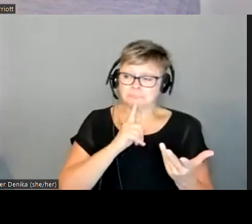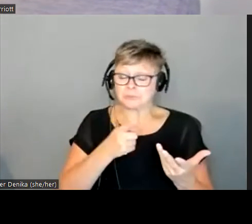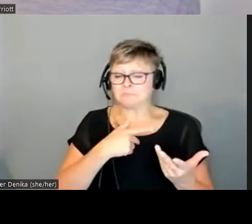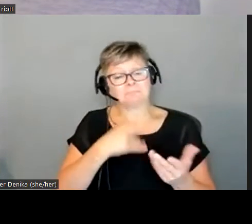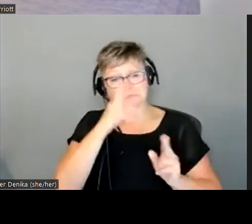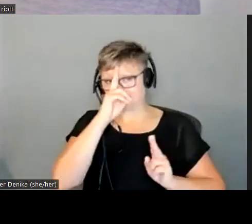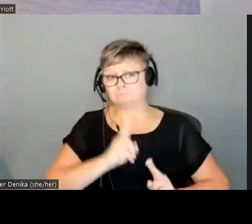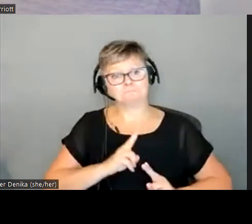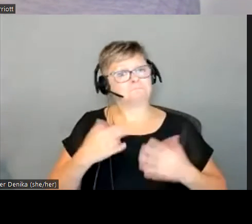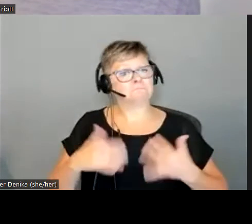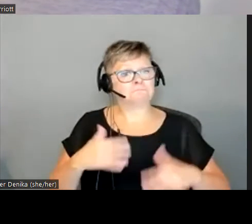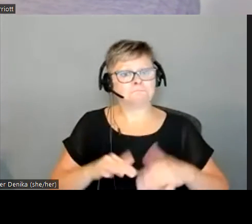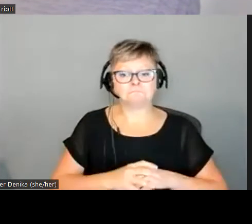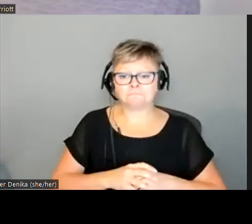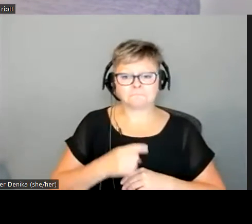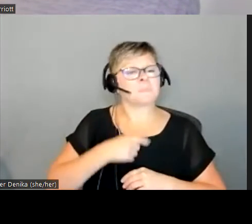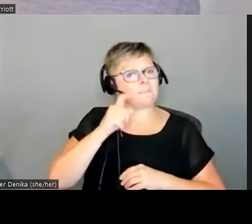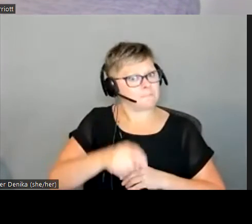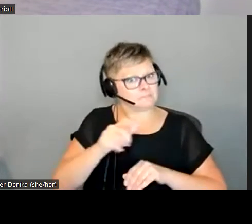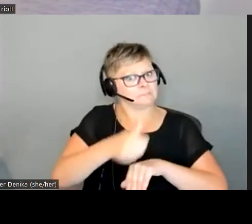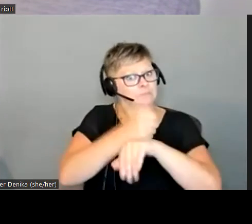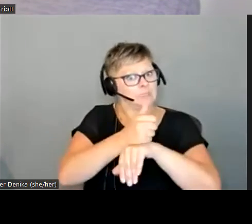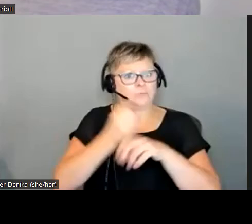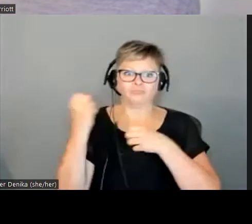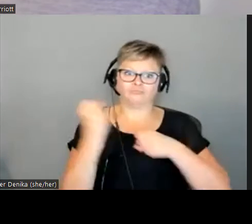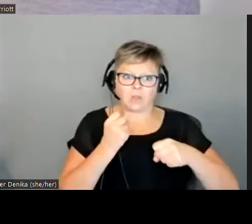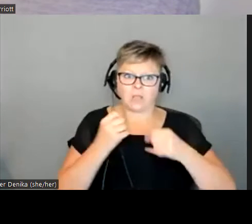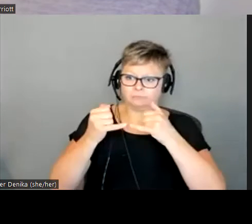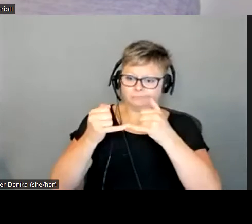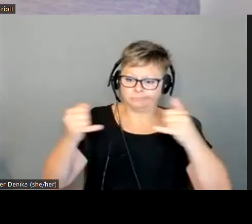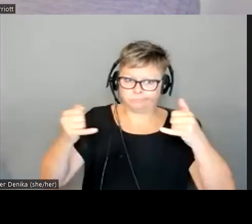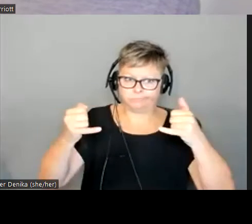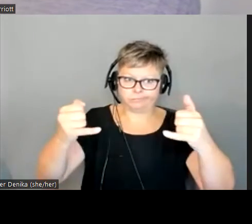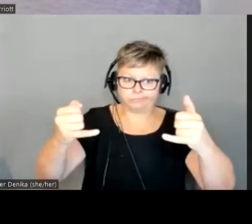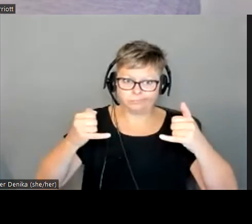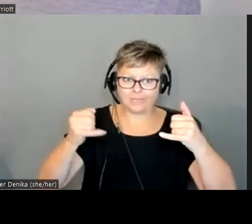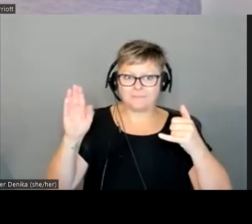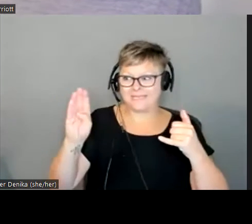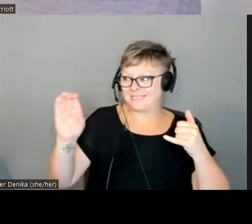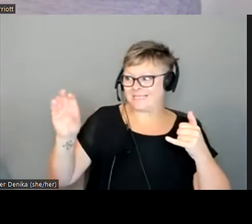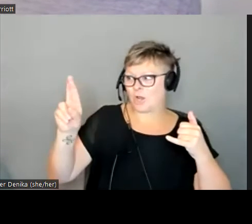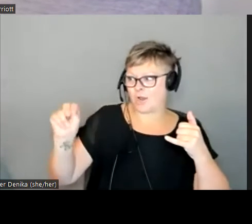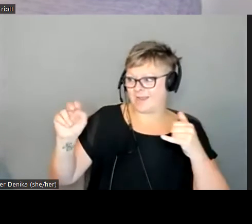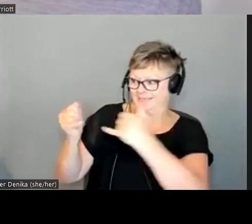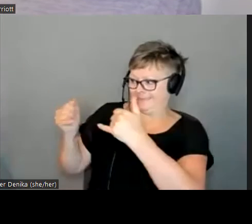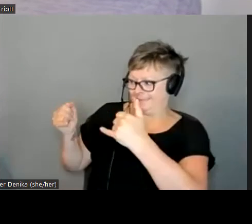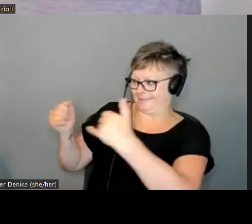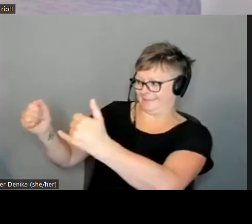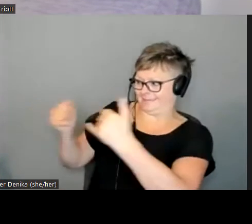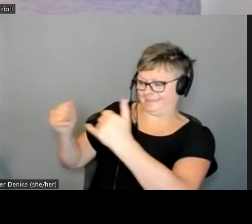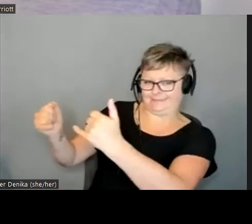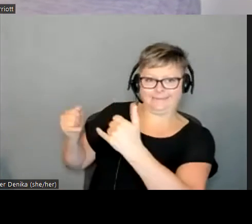I know that I have to set very strong boundaries about what kind of work I do for BCCRN, because when I have, as